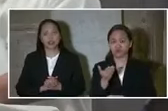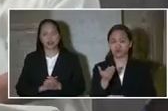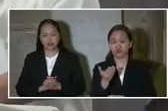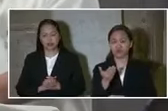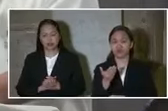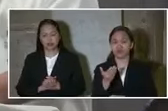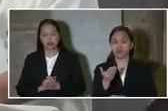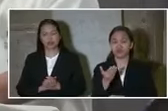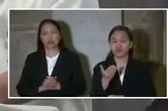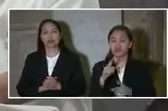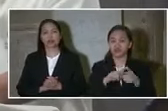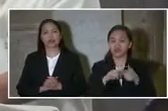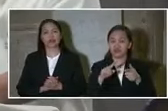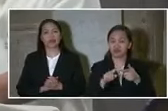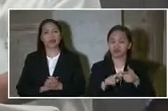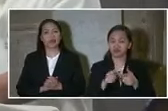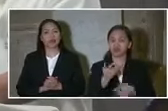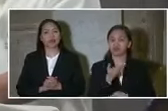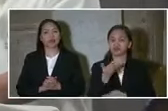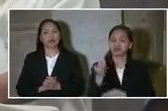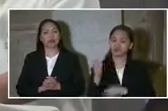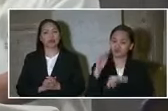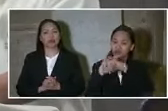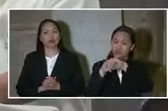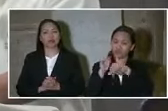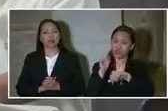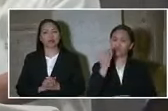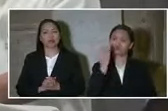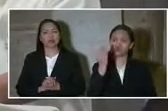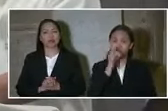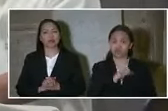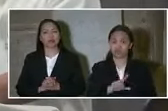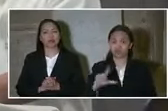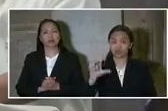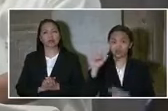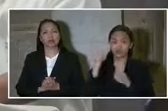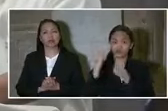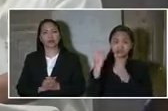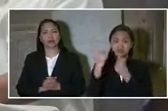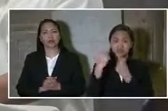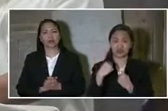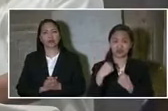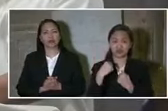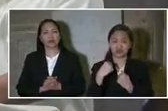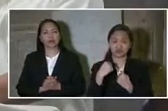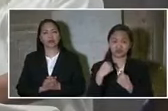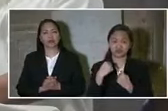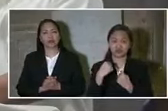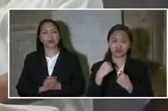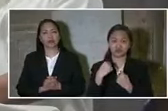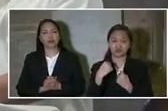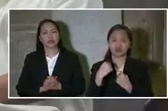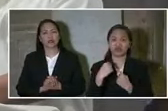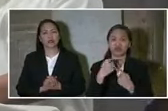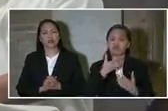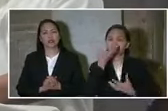Then you shall call, and the Lord will answer. You shall cry for